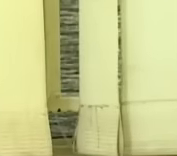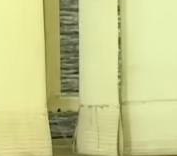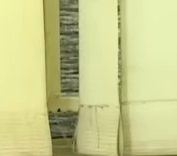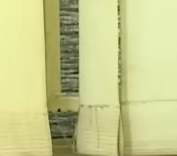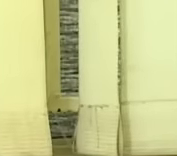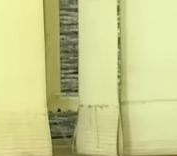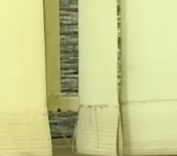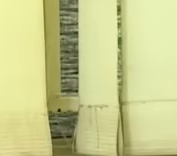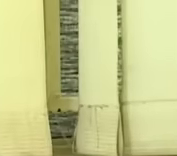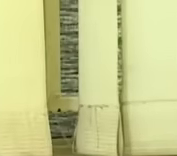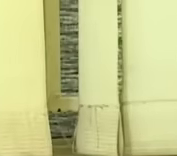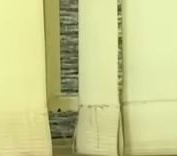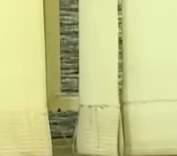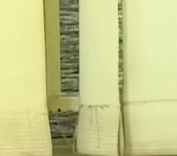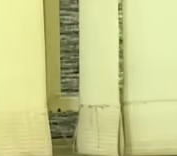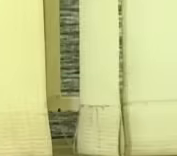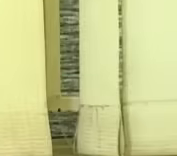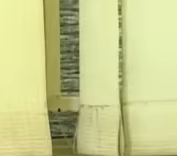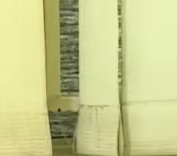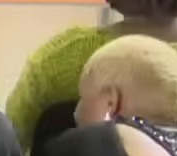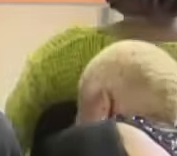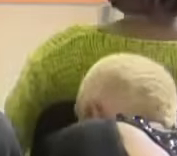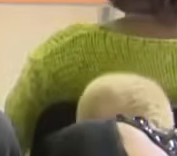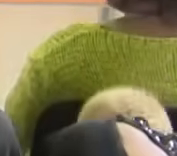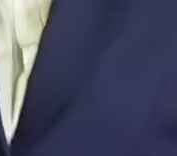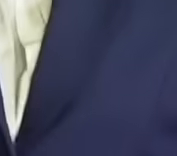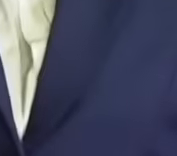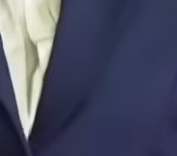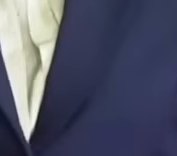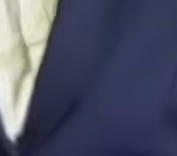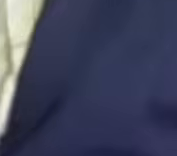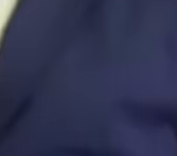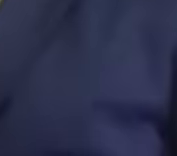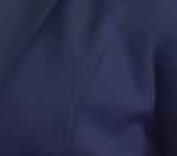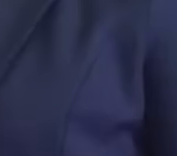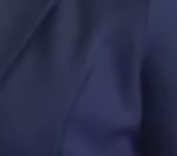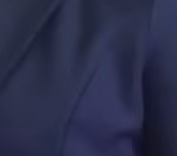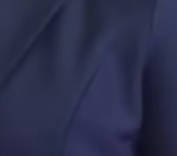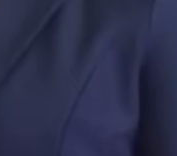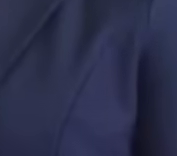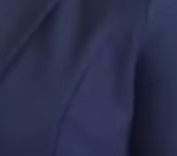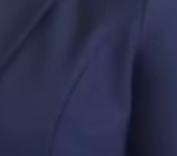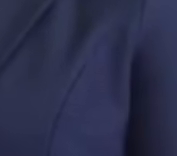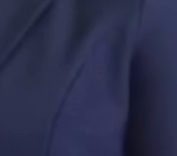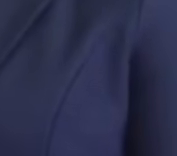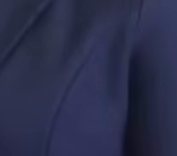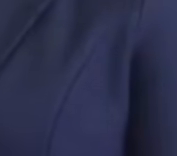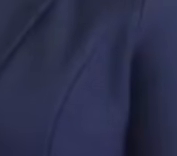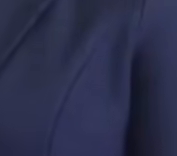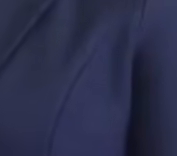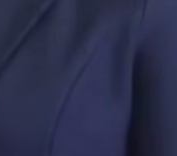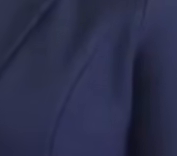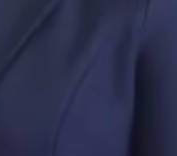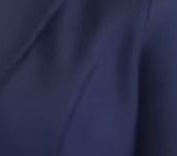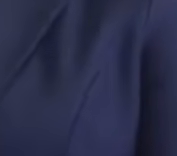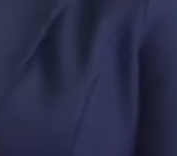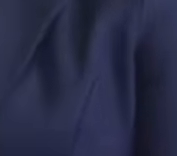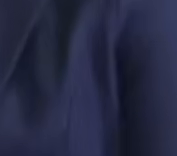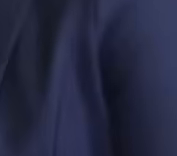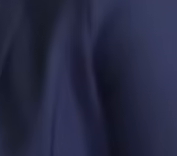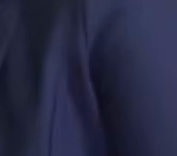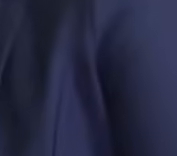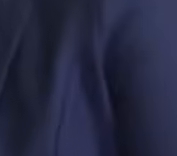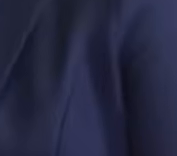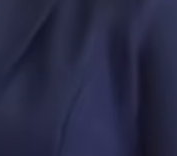ndani. Sasa kwani kuna makosa gani? Mimi vile uliniona nilikuwa short but round.